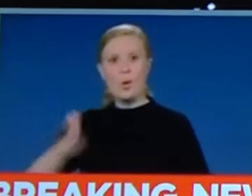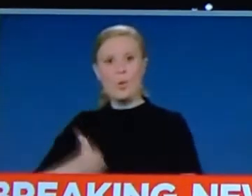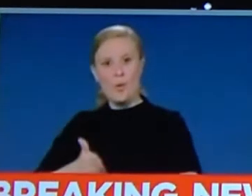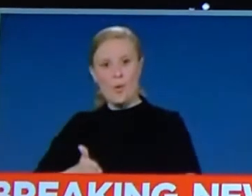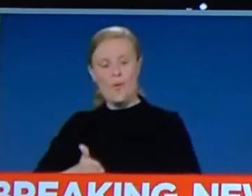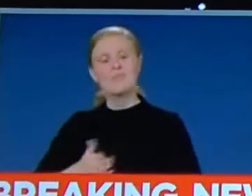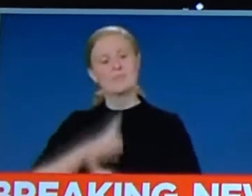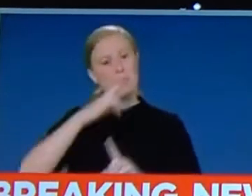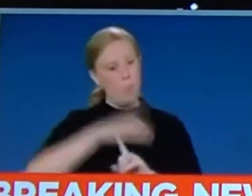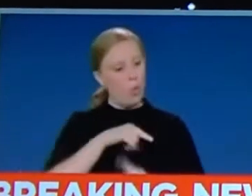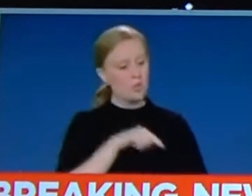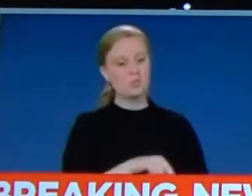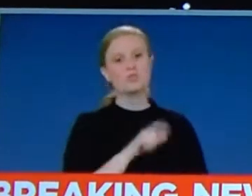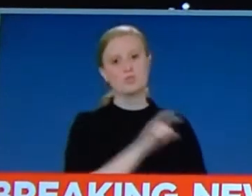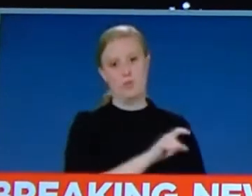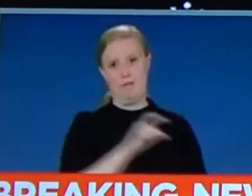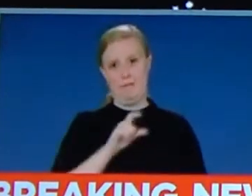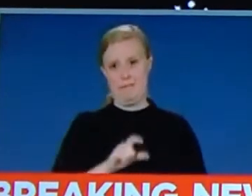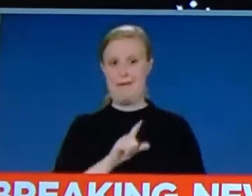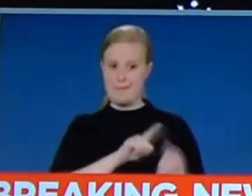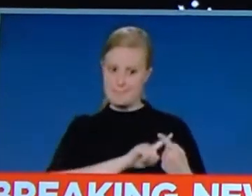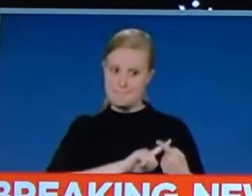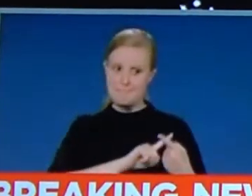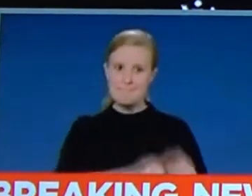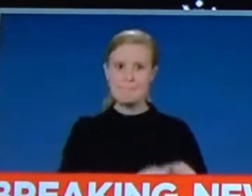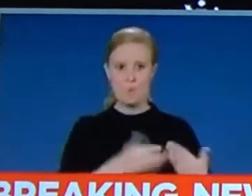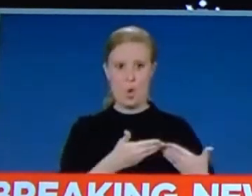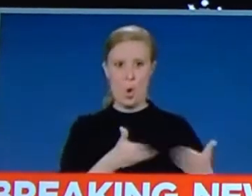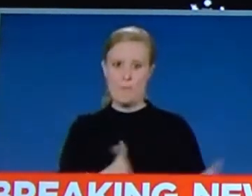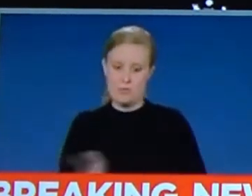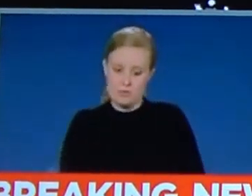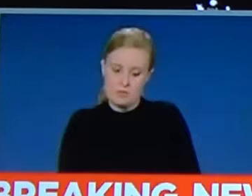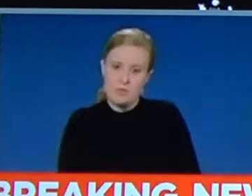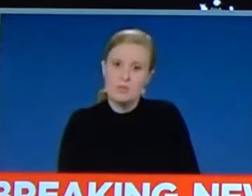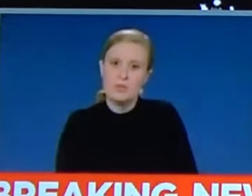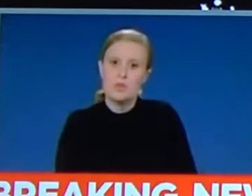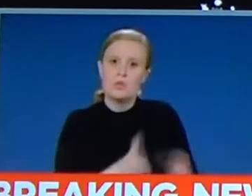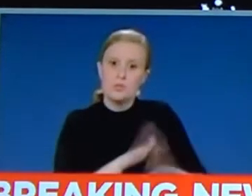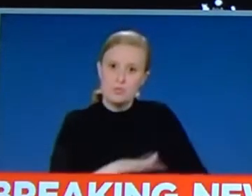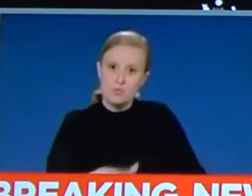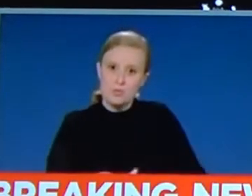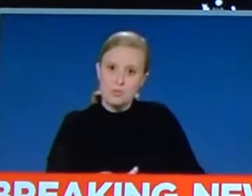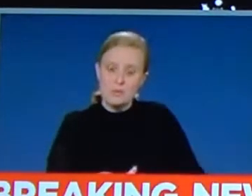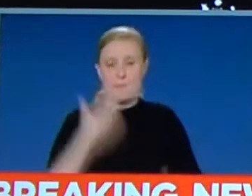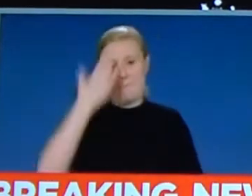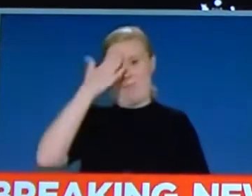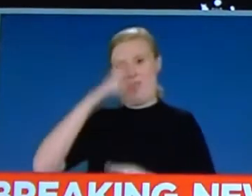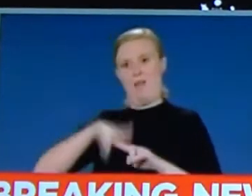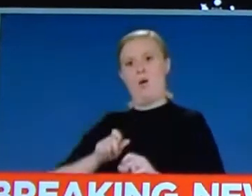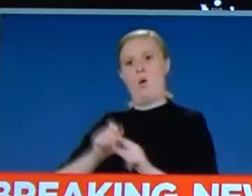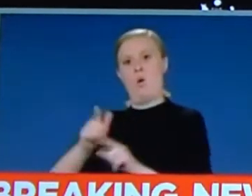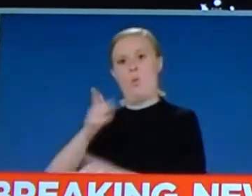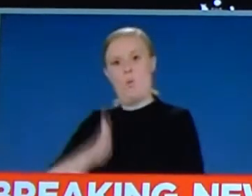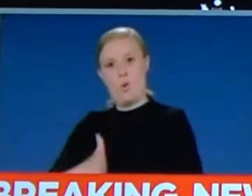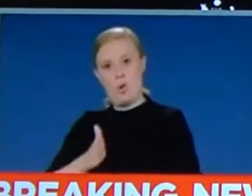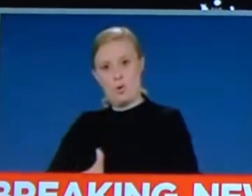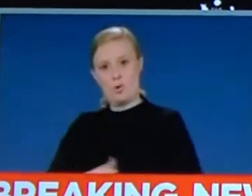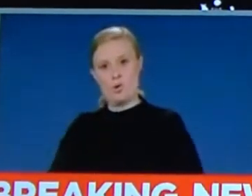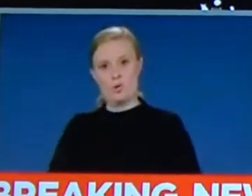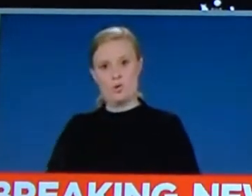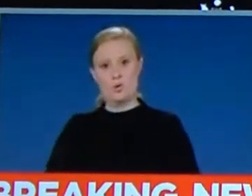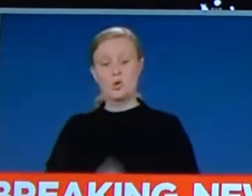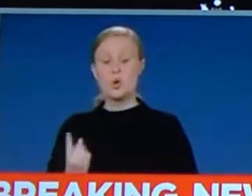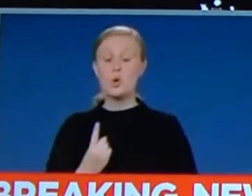The Education Minister will take you through the specifics, but what we will be doing is we'll be ensuring for those parents who are still in that position where they are needing